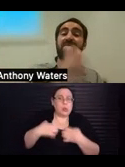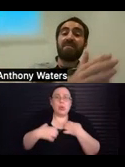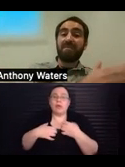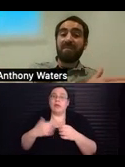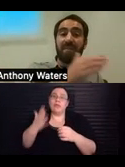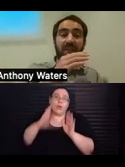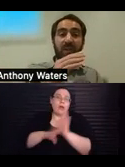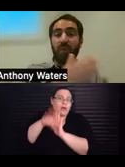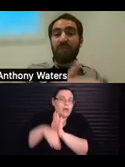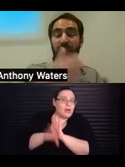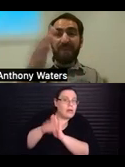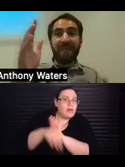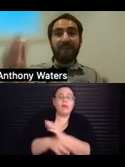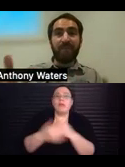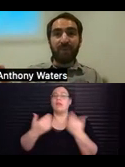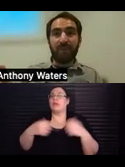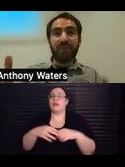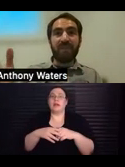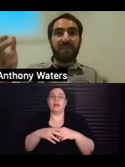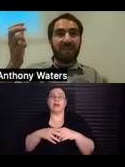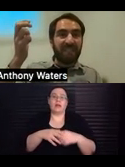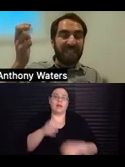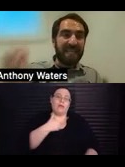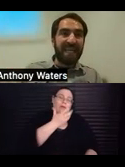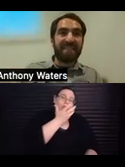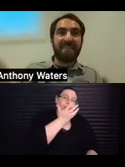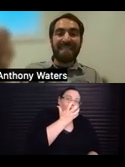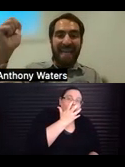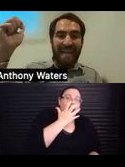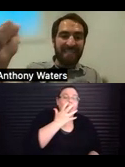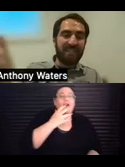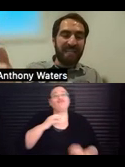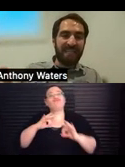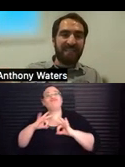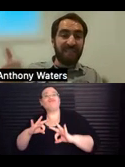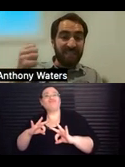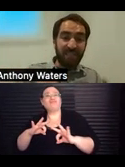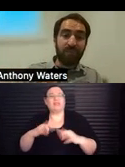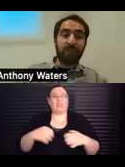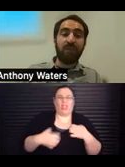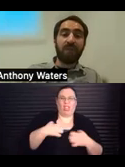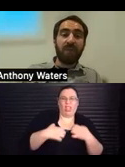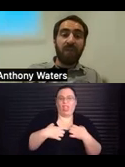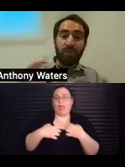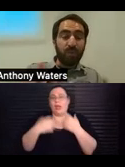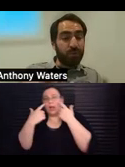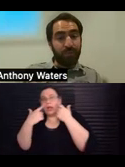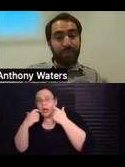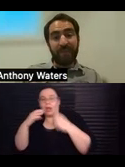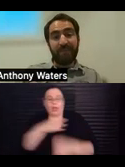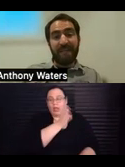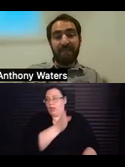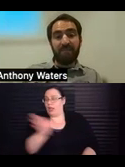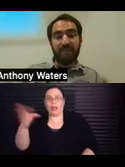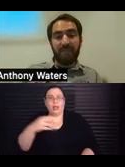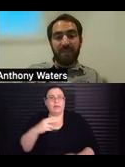fluctuation, going from irritable to content to agitated to tearful over a shorter period